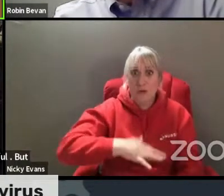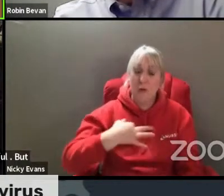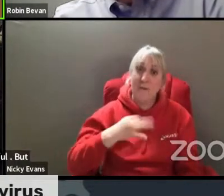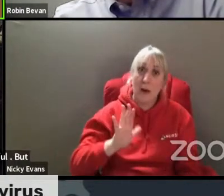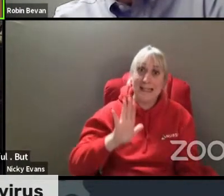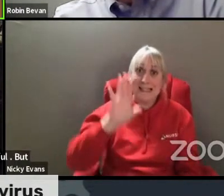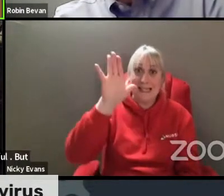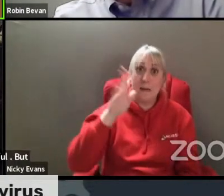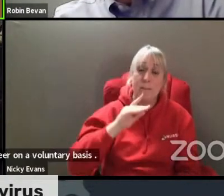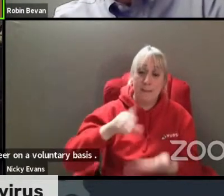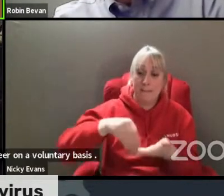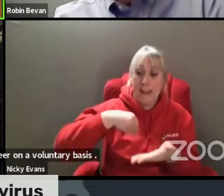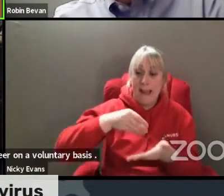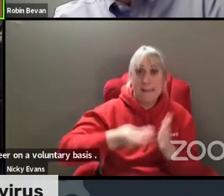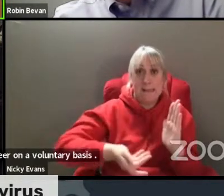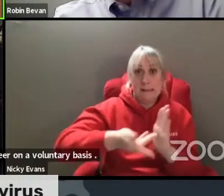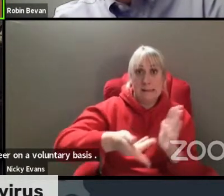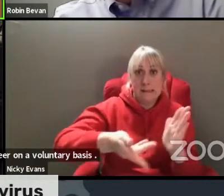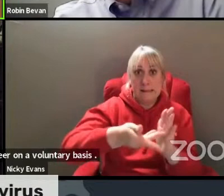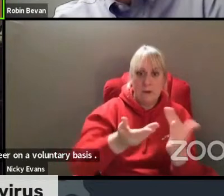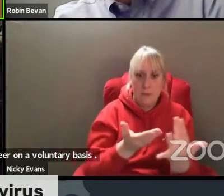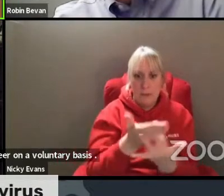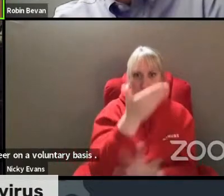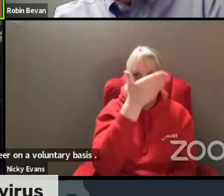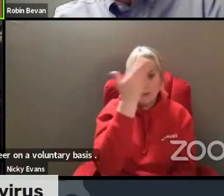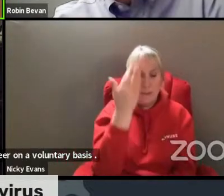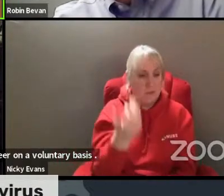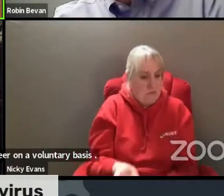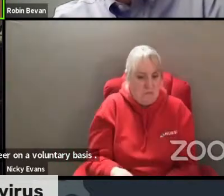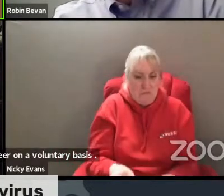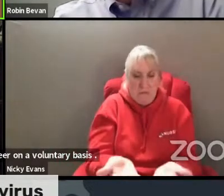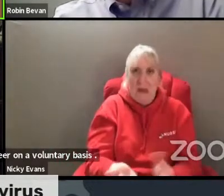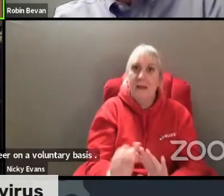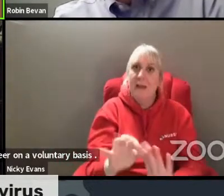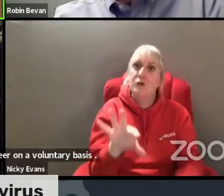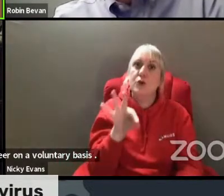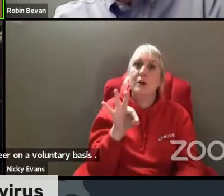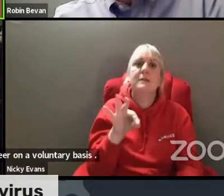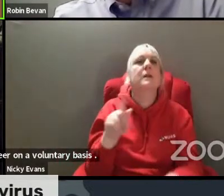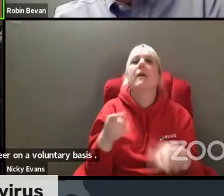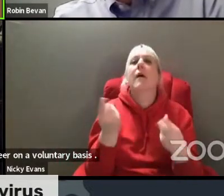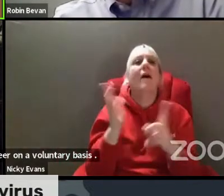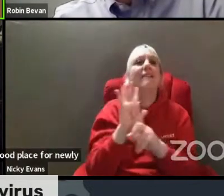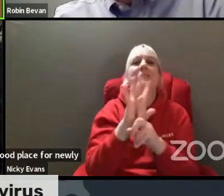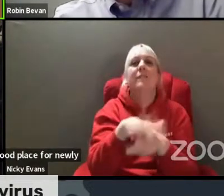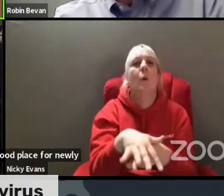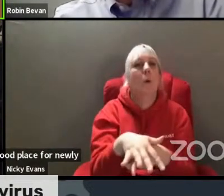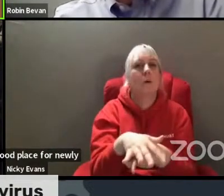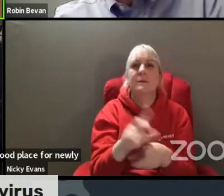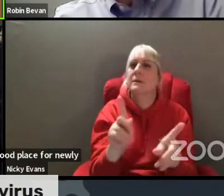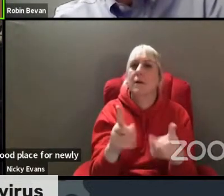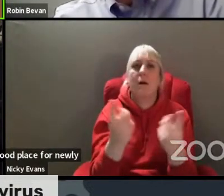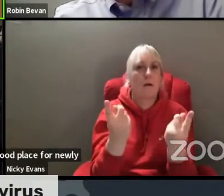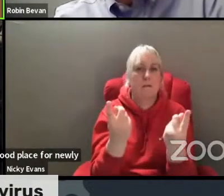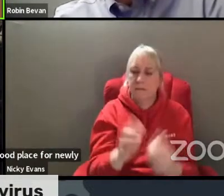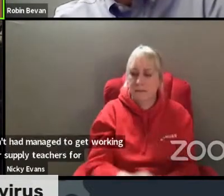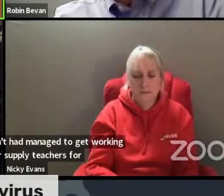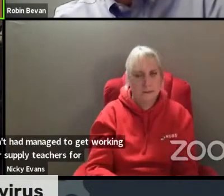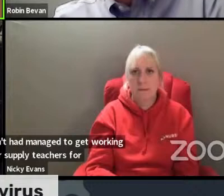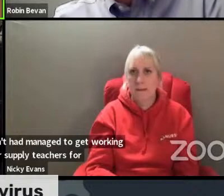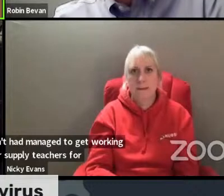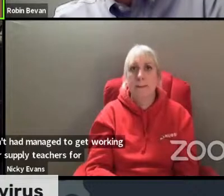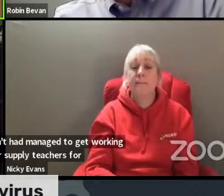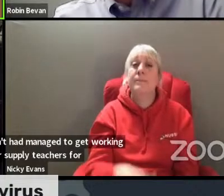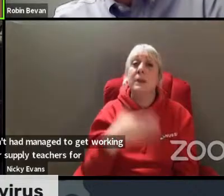to work for the summer. That would be a choice which is open to them, but no one can be forced to work over the summer. And indeed,